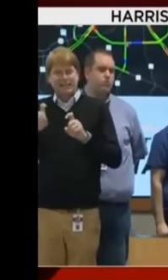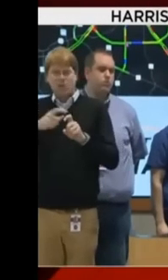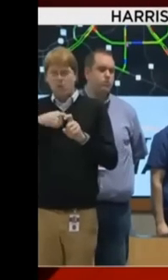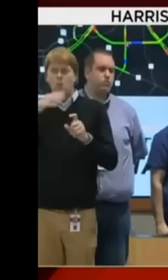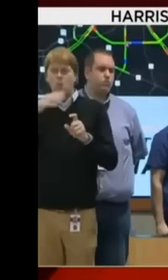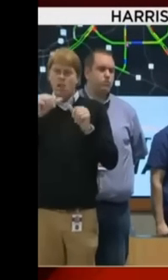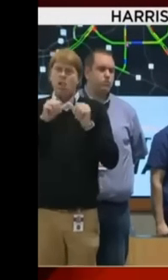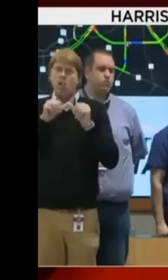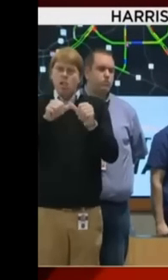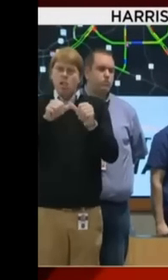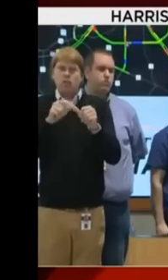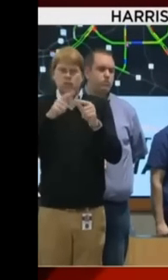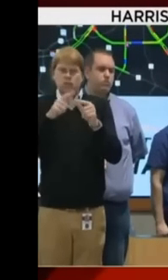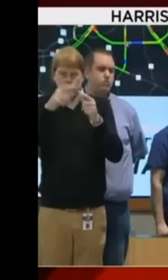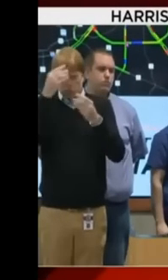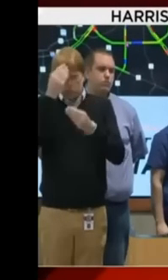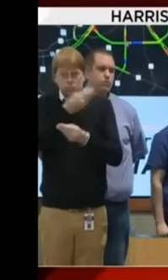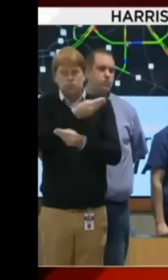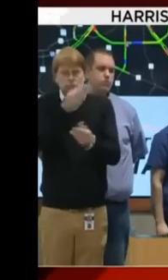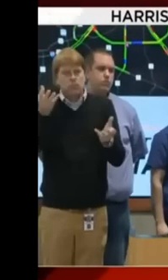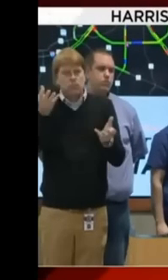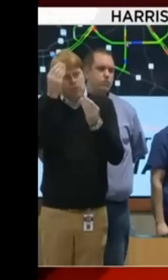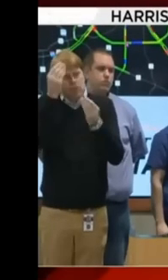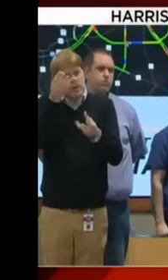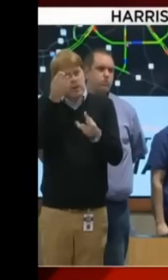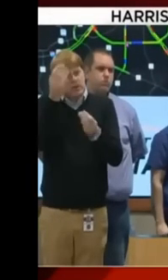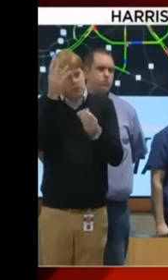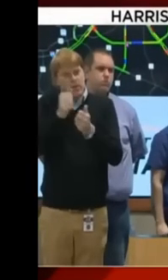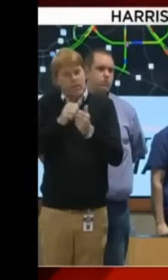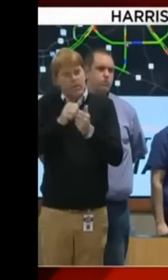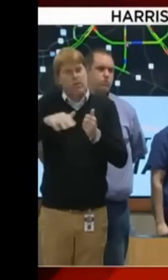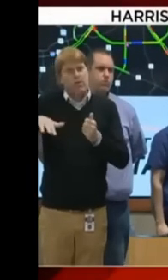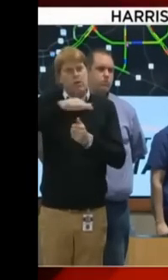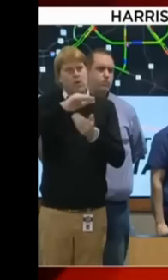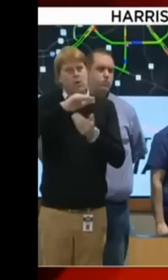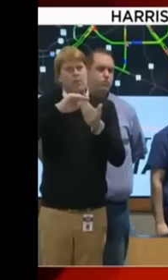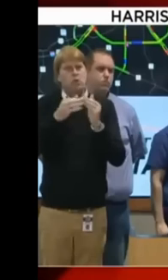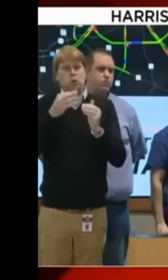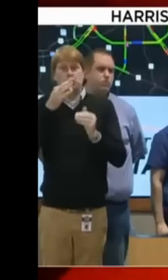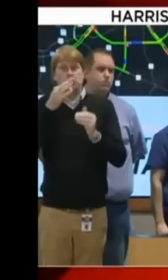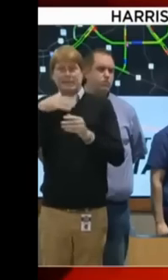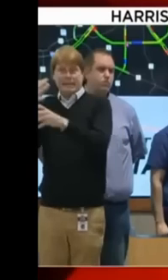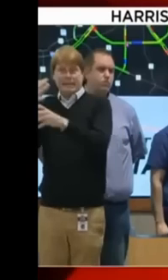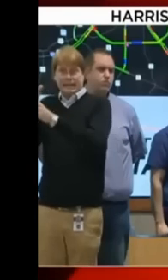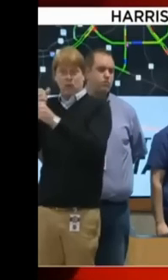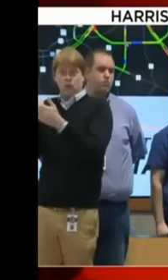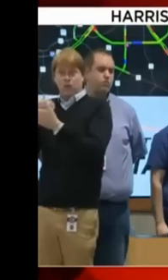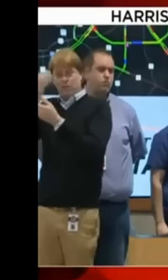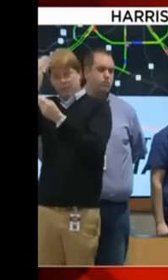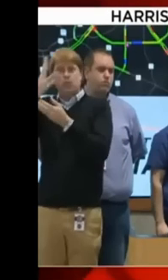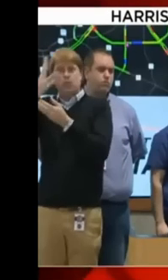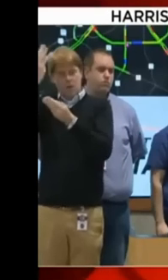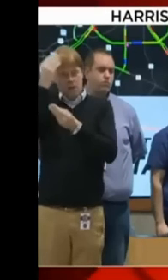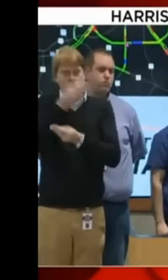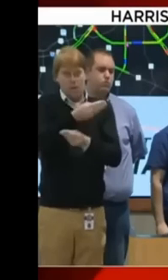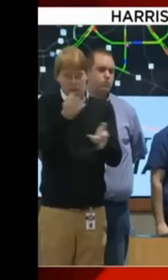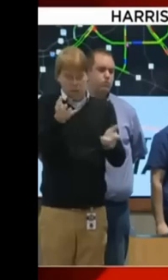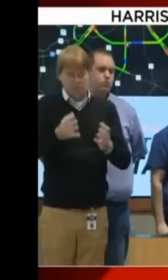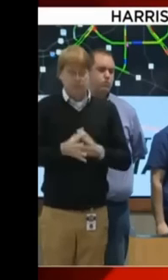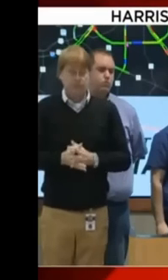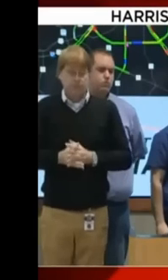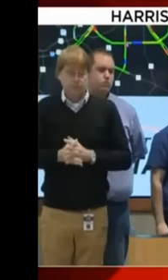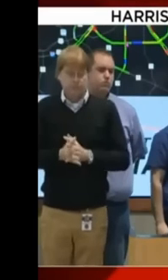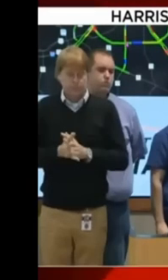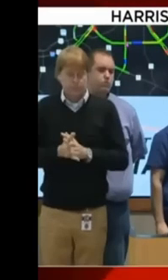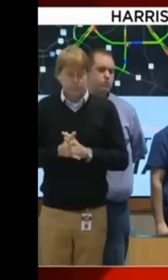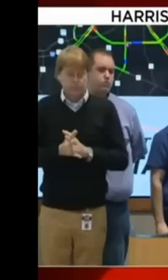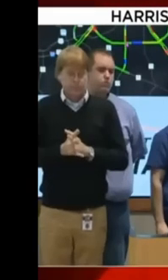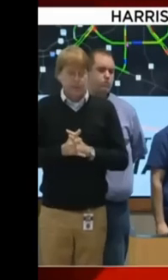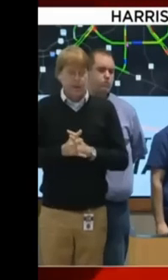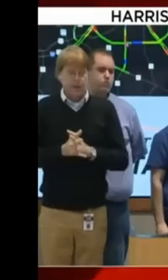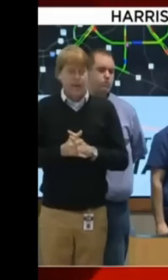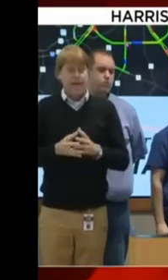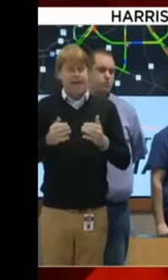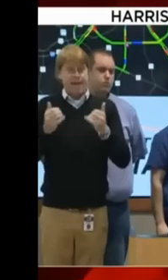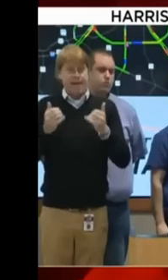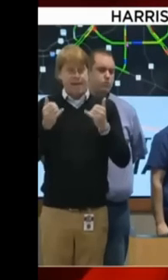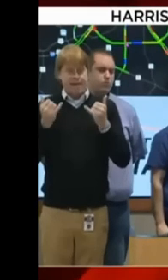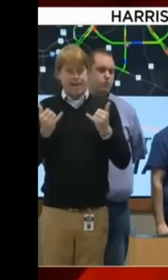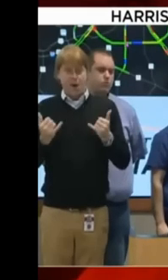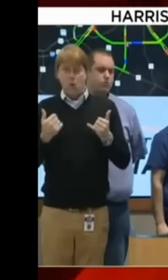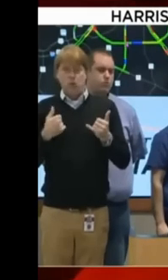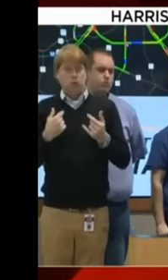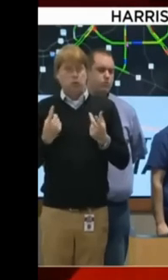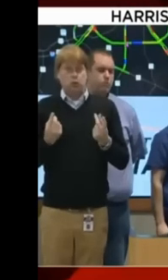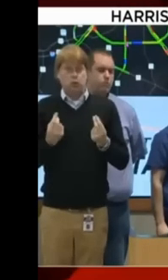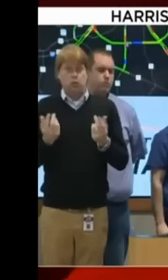continue to communicate information with our community as soon as we get it. What we're doing at the